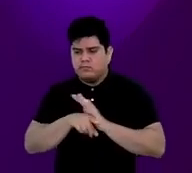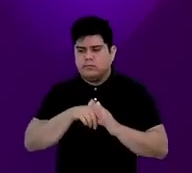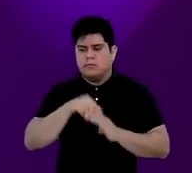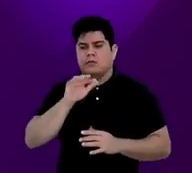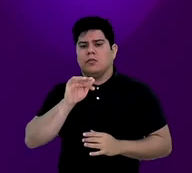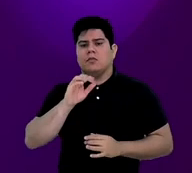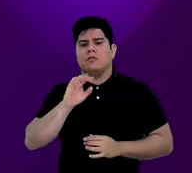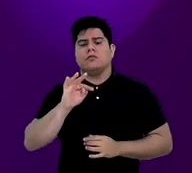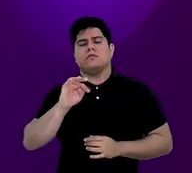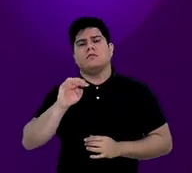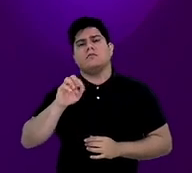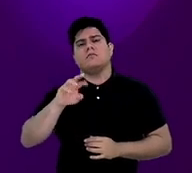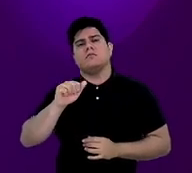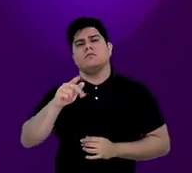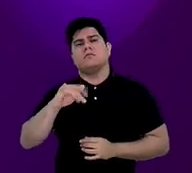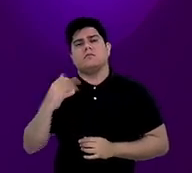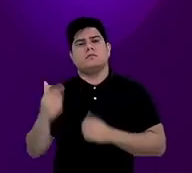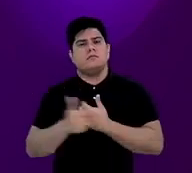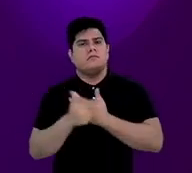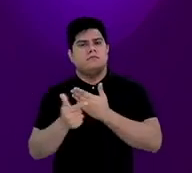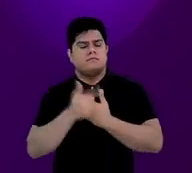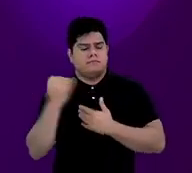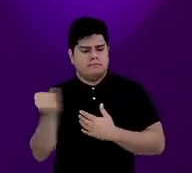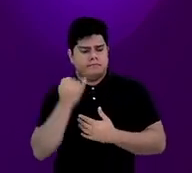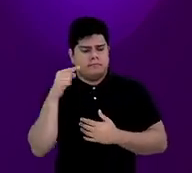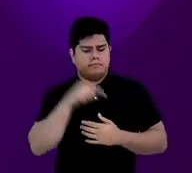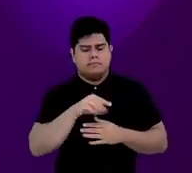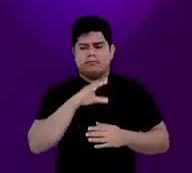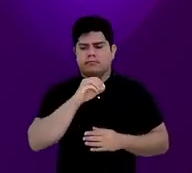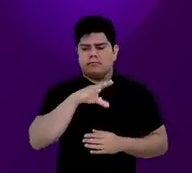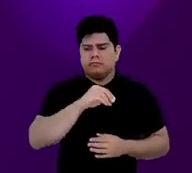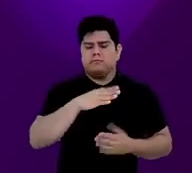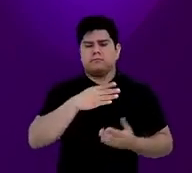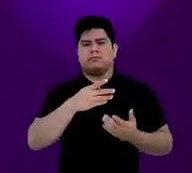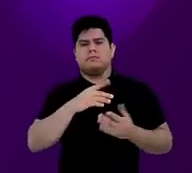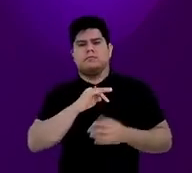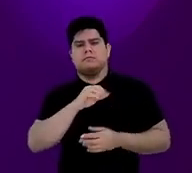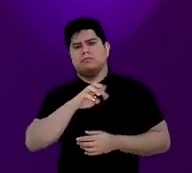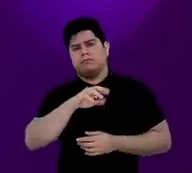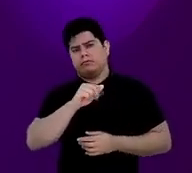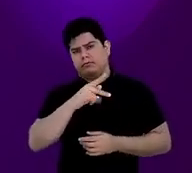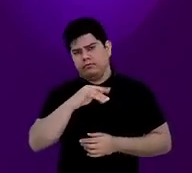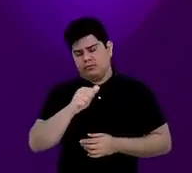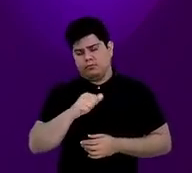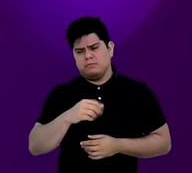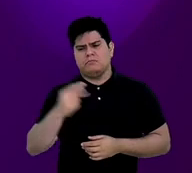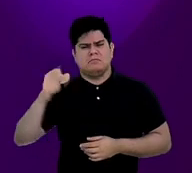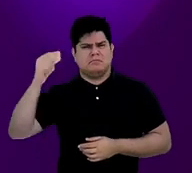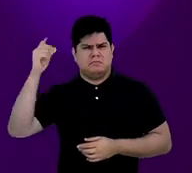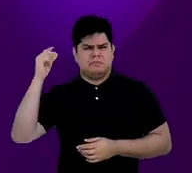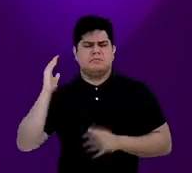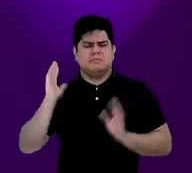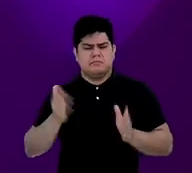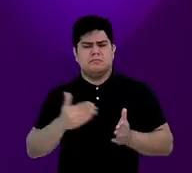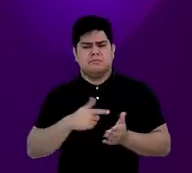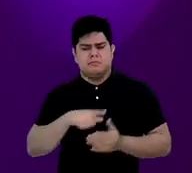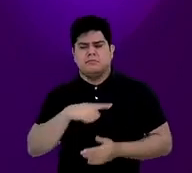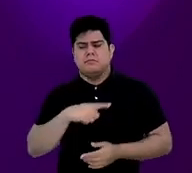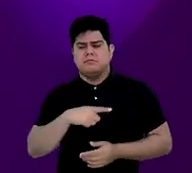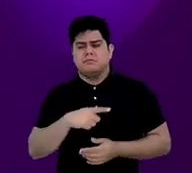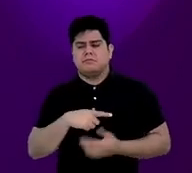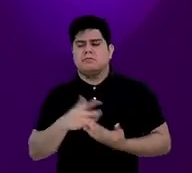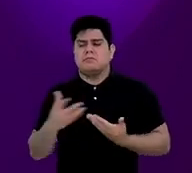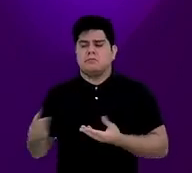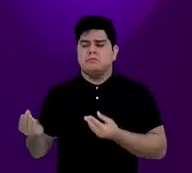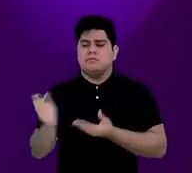time went on, because winning a Nobel Prize is quite a big deal, other people took up this idea of light therapy. And in